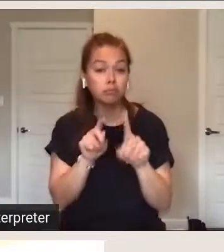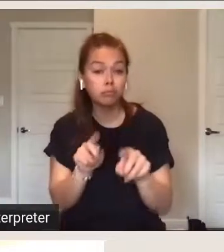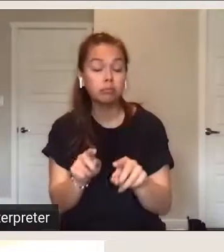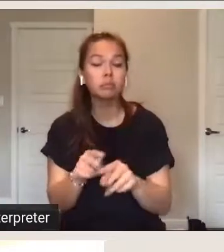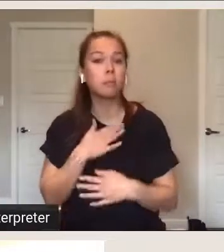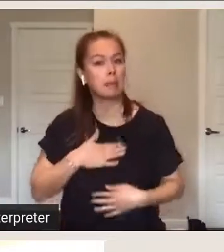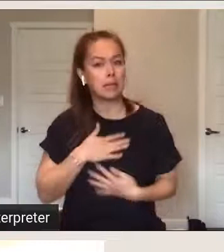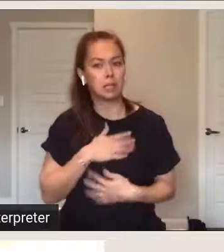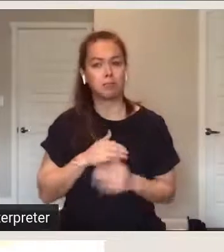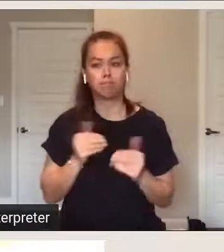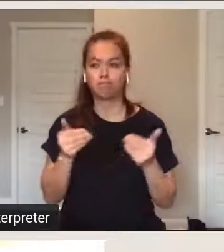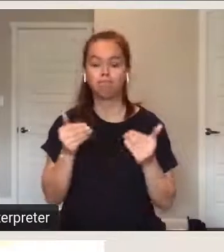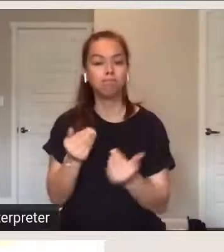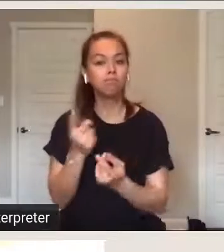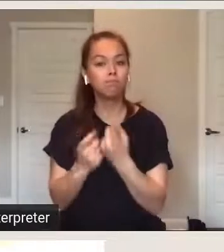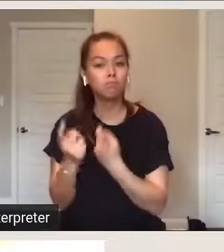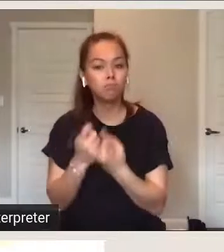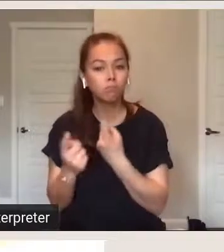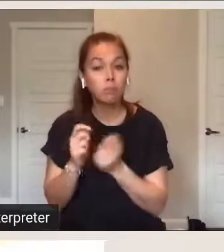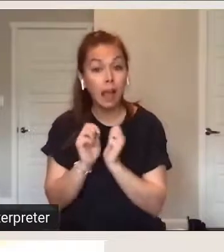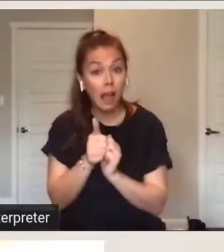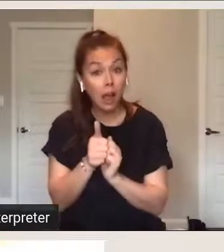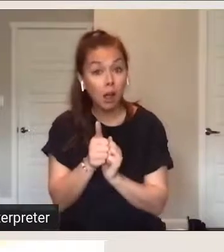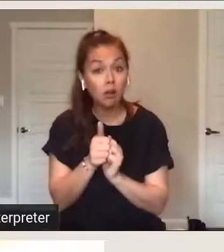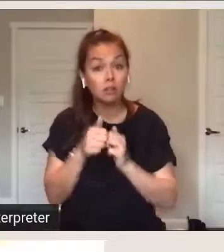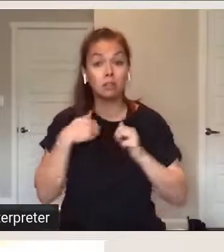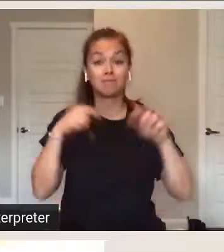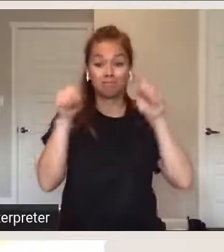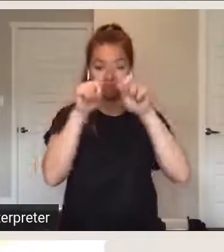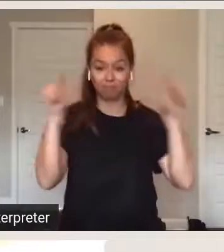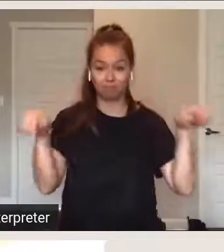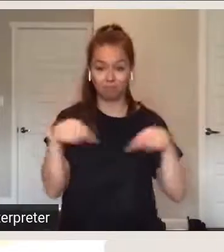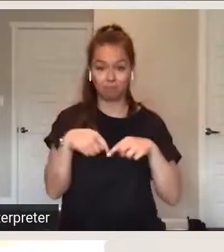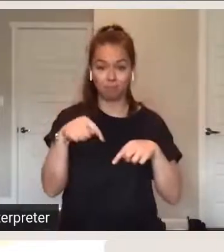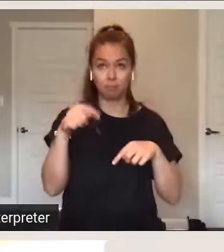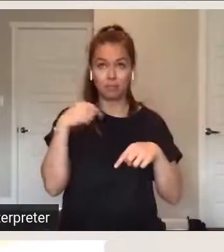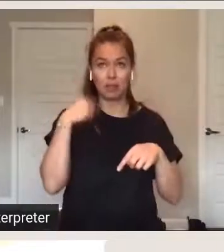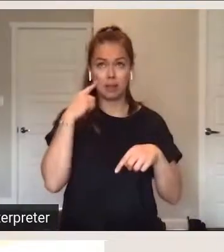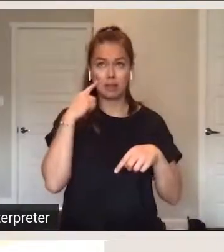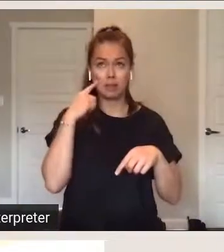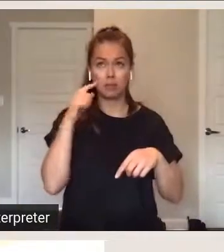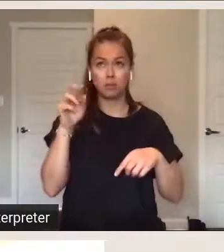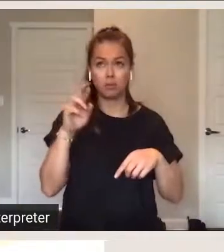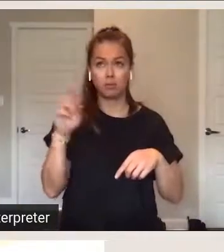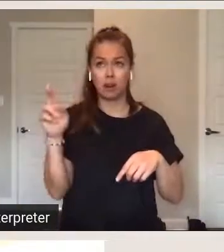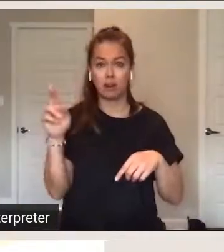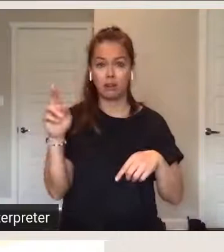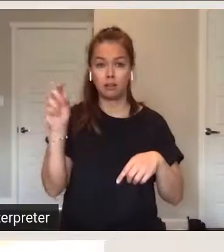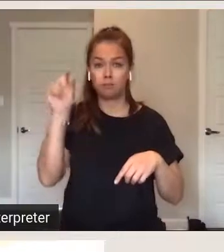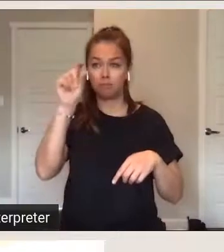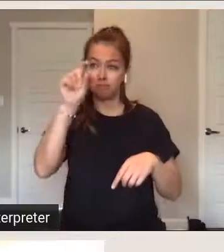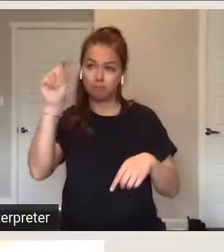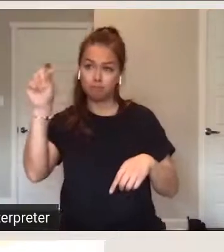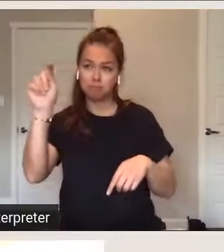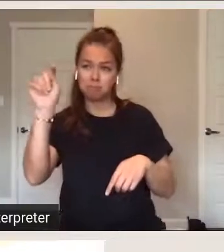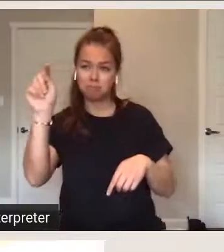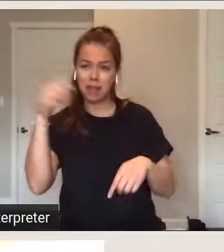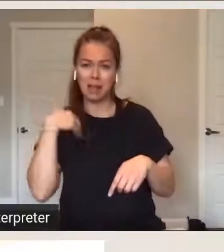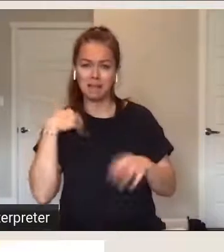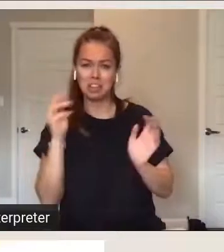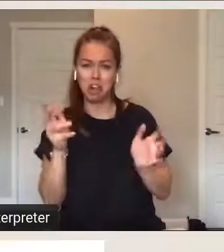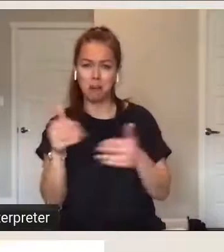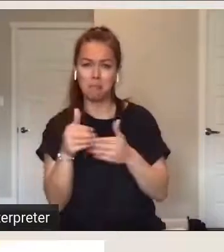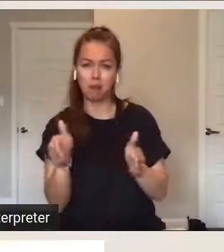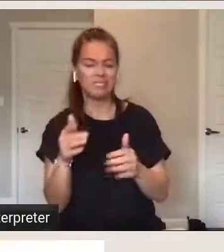box just on the top of the chat bar in the right. I think that's right. Oh, I'm not sure which side is on the right side of the screen. And if you're on